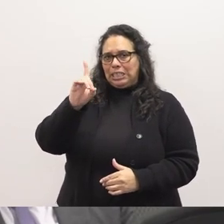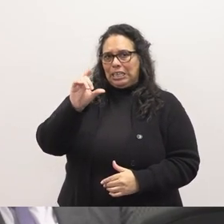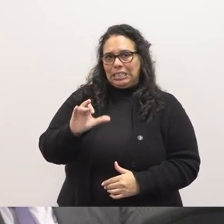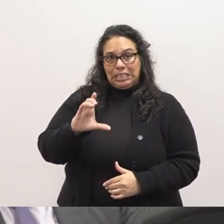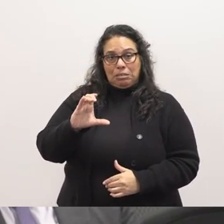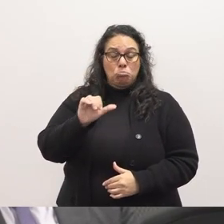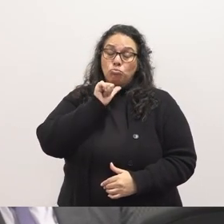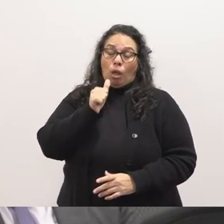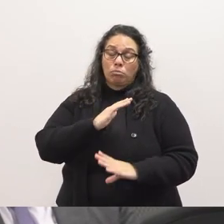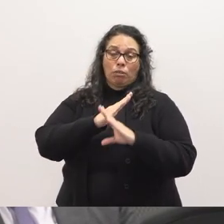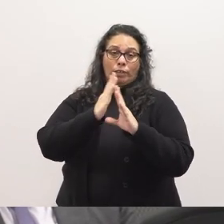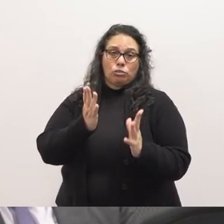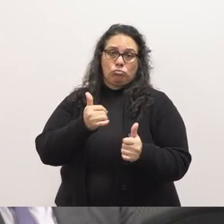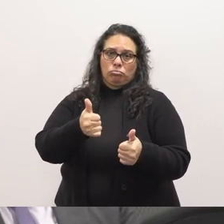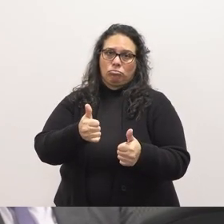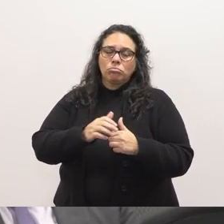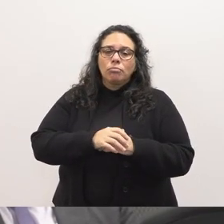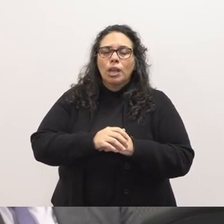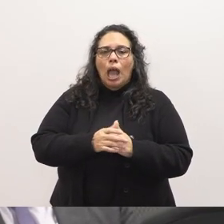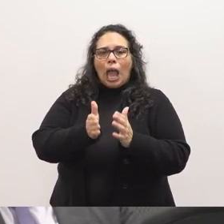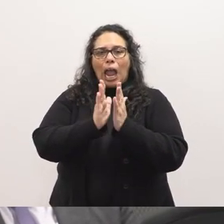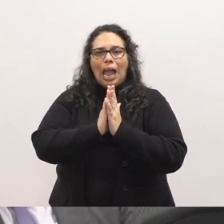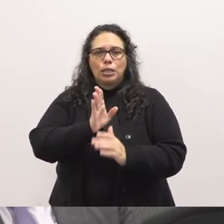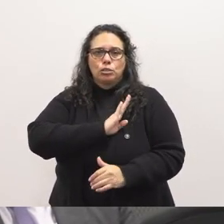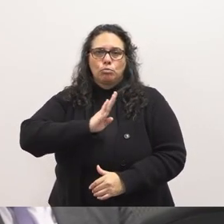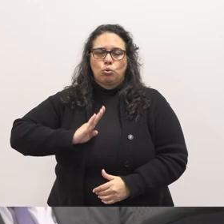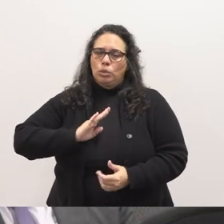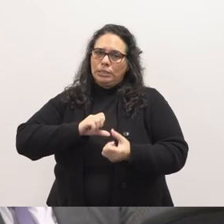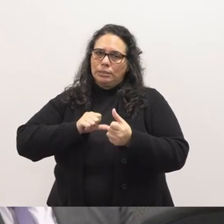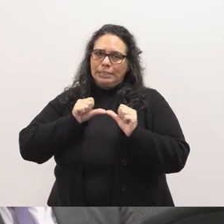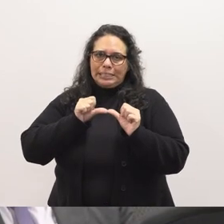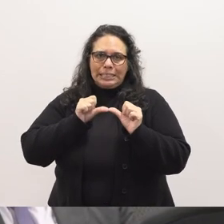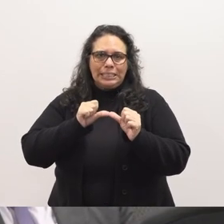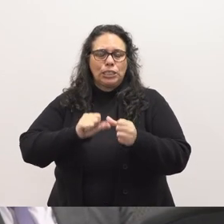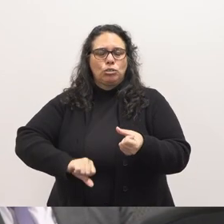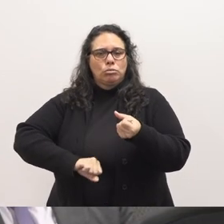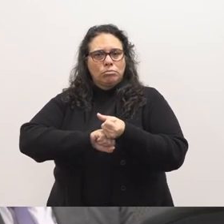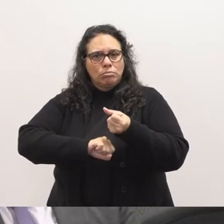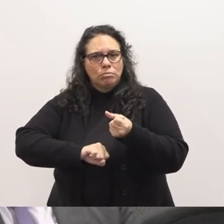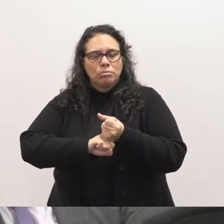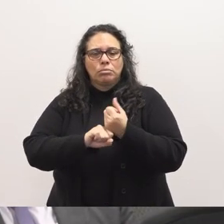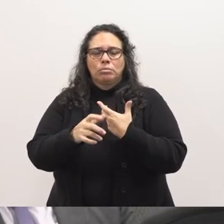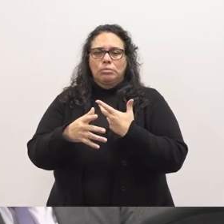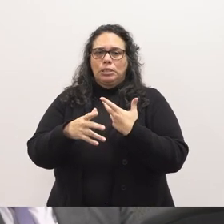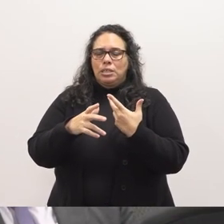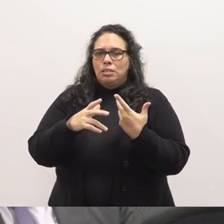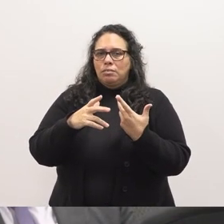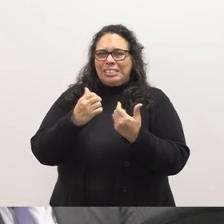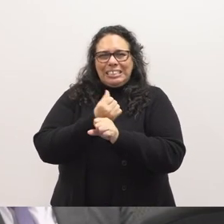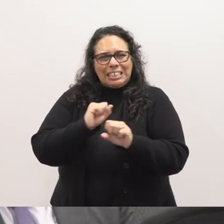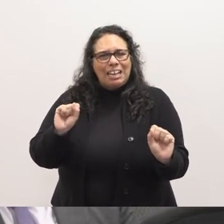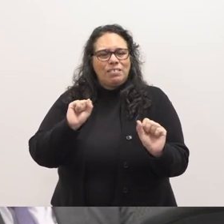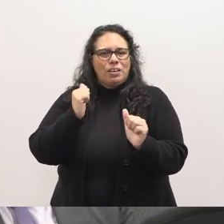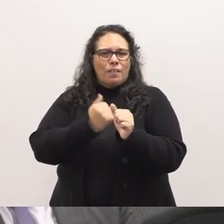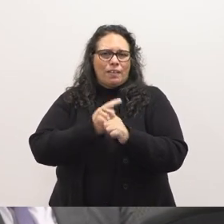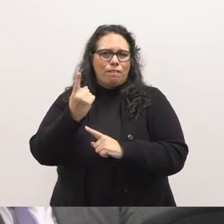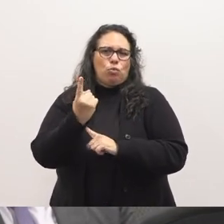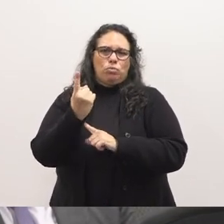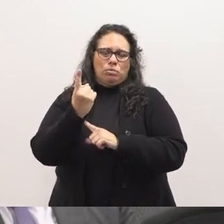defensive. I ask the board for continuous support of physical and felt safety for all at LBUSD. Thank